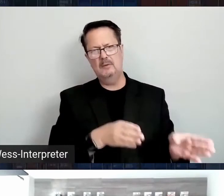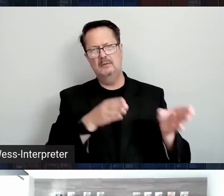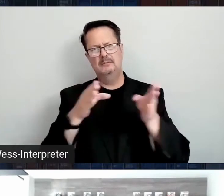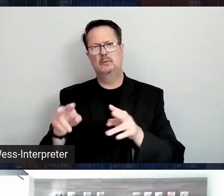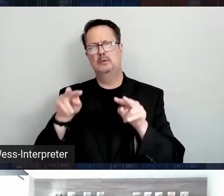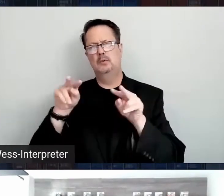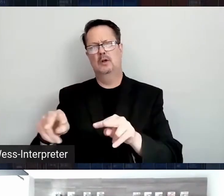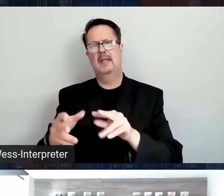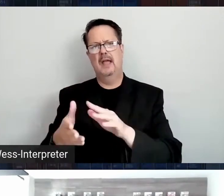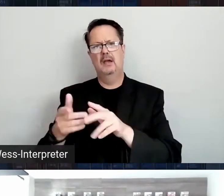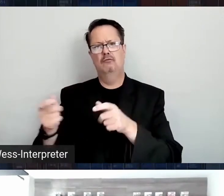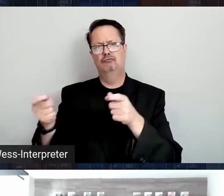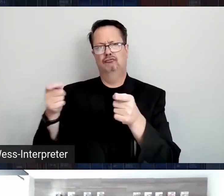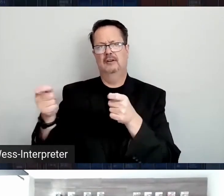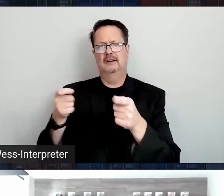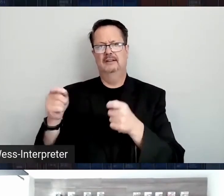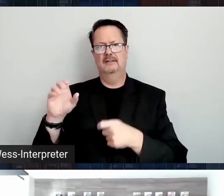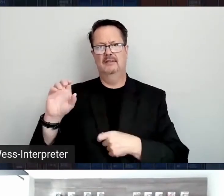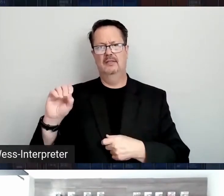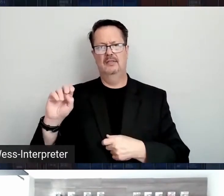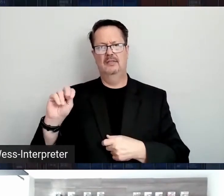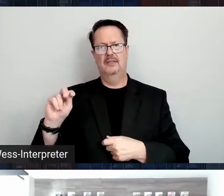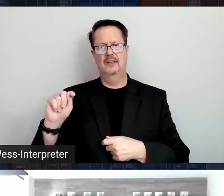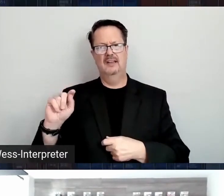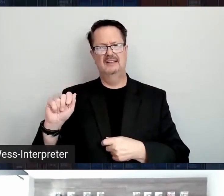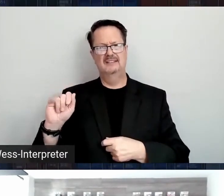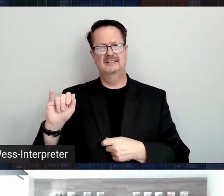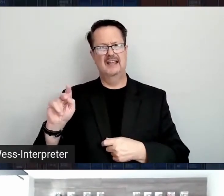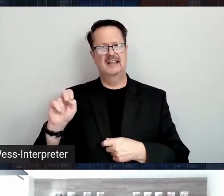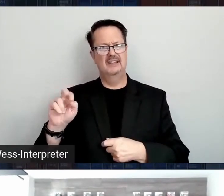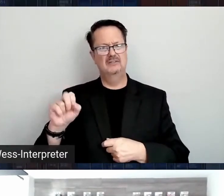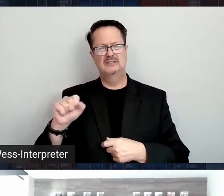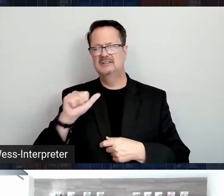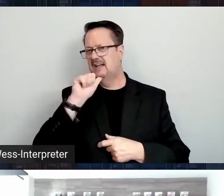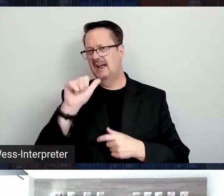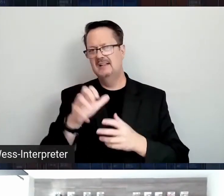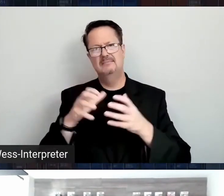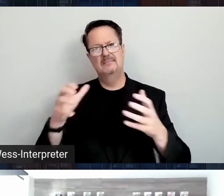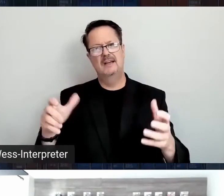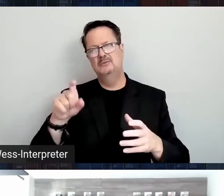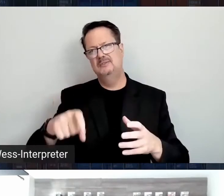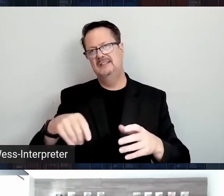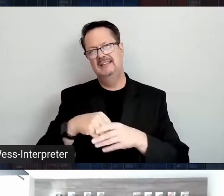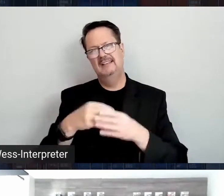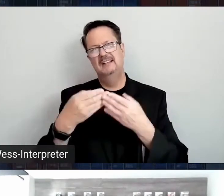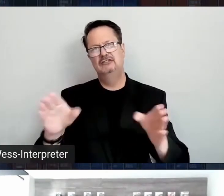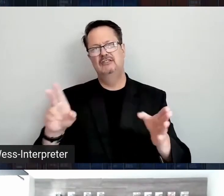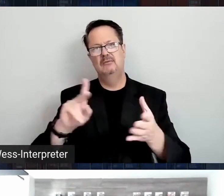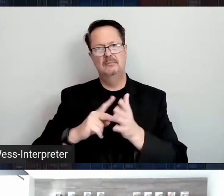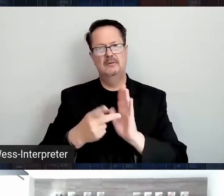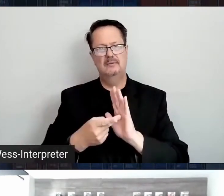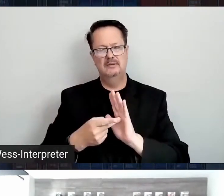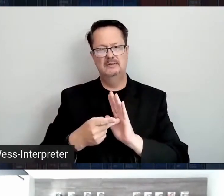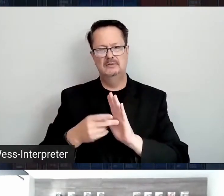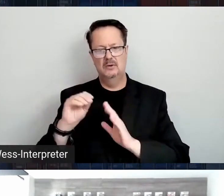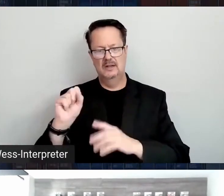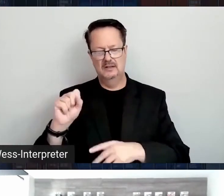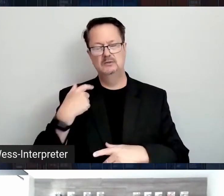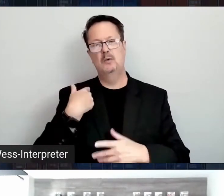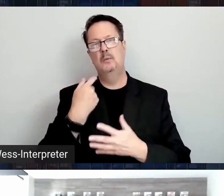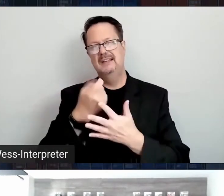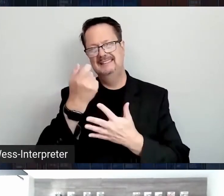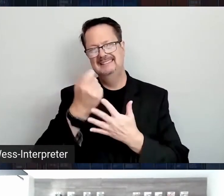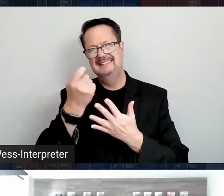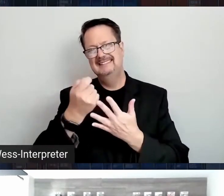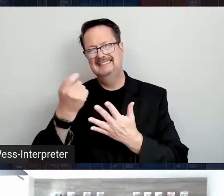run the containers themselves, it's not as much as what you would need in just a general purpose OS. And so what we did there is we actually stripped out a lot of the things